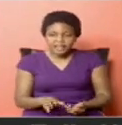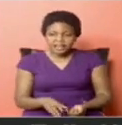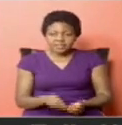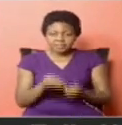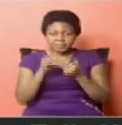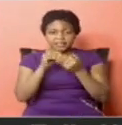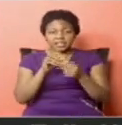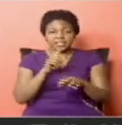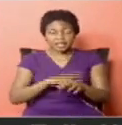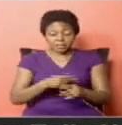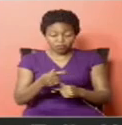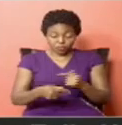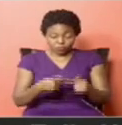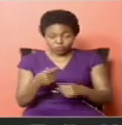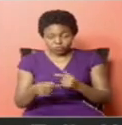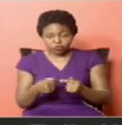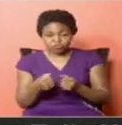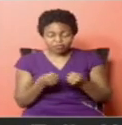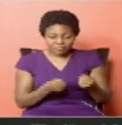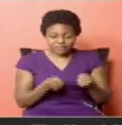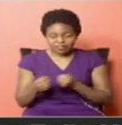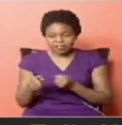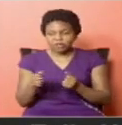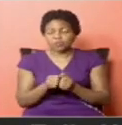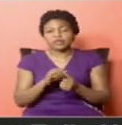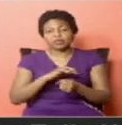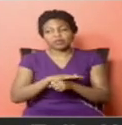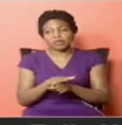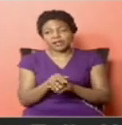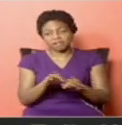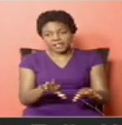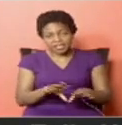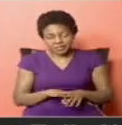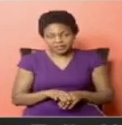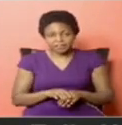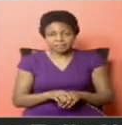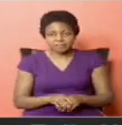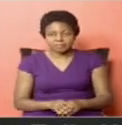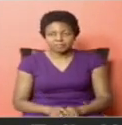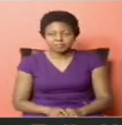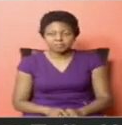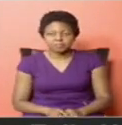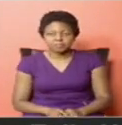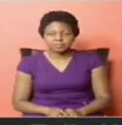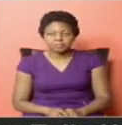especially as we continue to battle this crisis, this deadly pandemic.